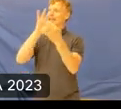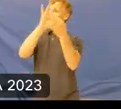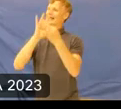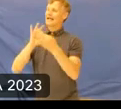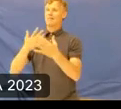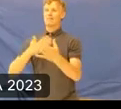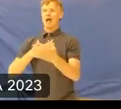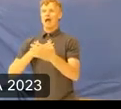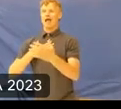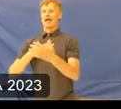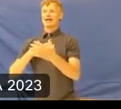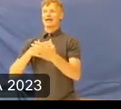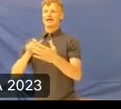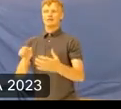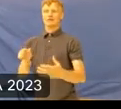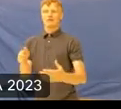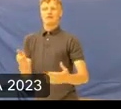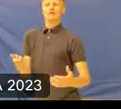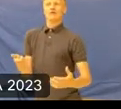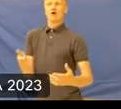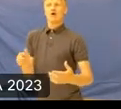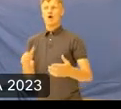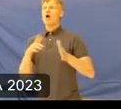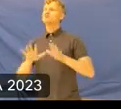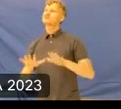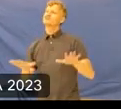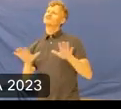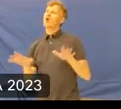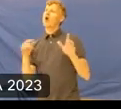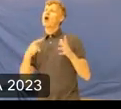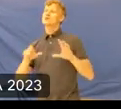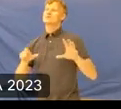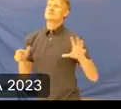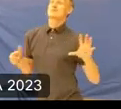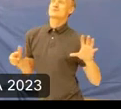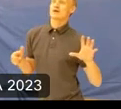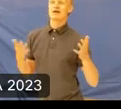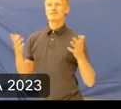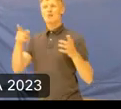into the utterance, as it were. It comes with the utterance. So you can think about this as a snail that